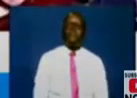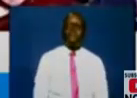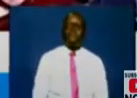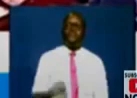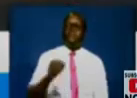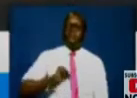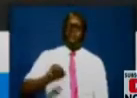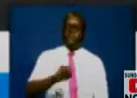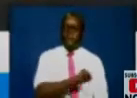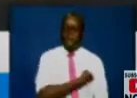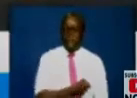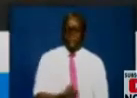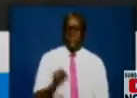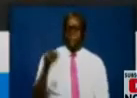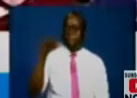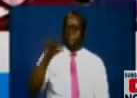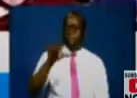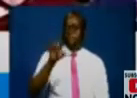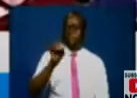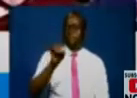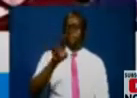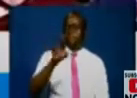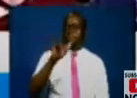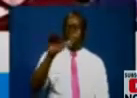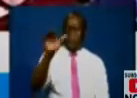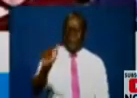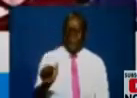Senator Gloria. Indeed,